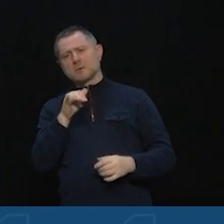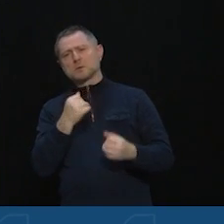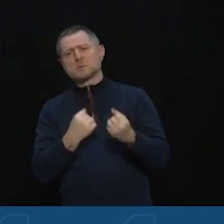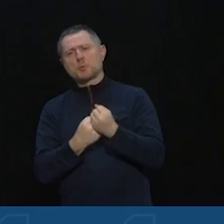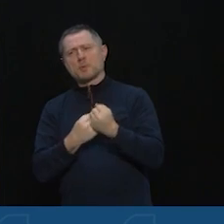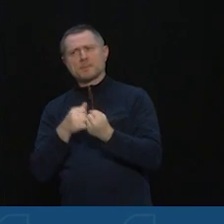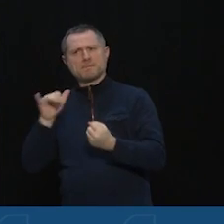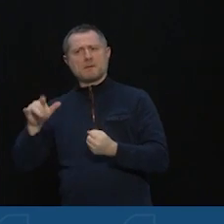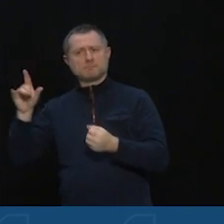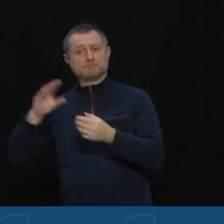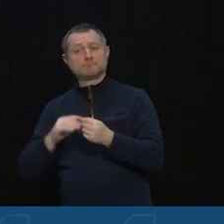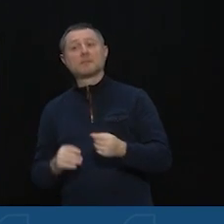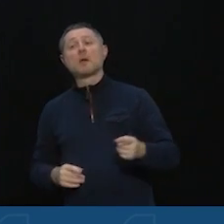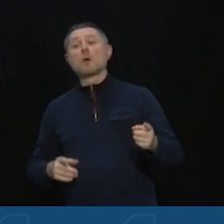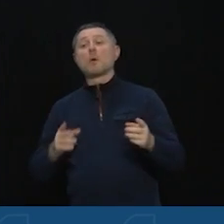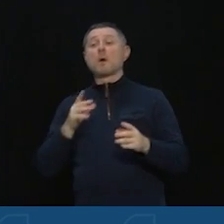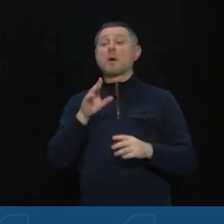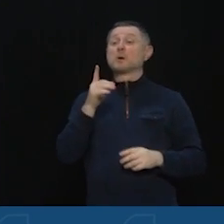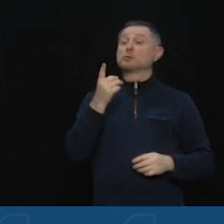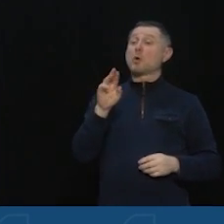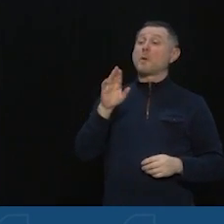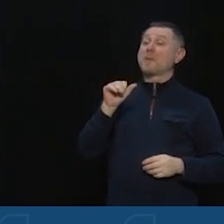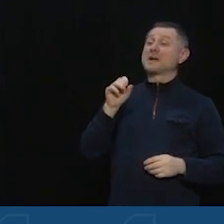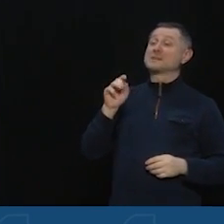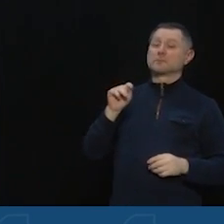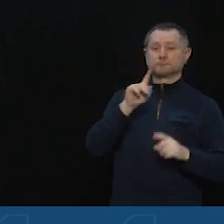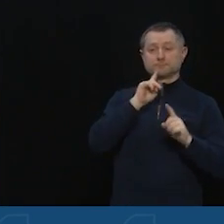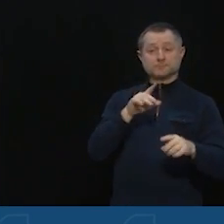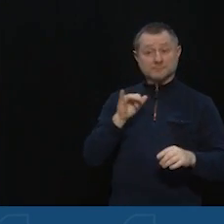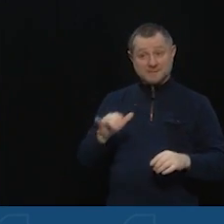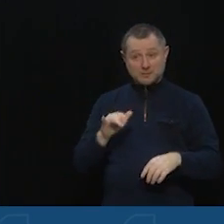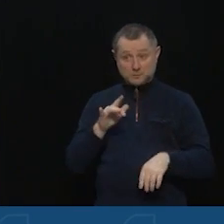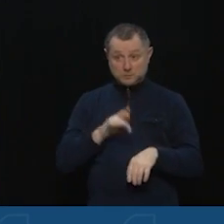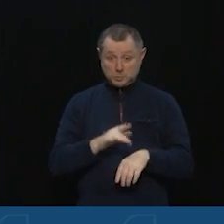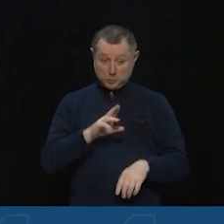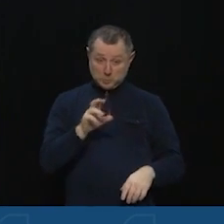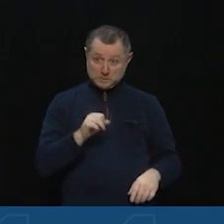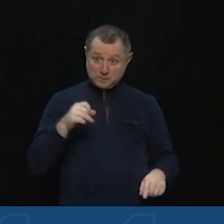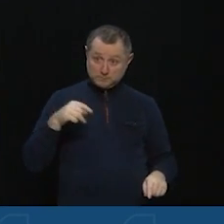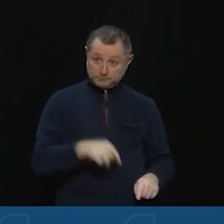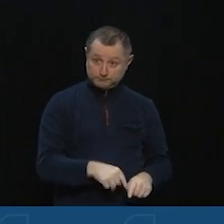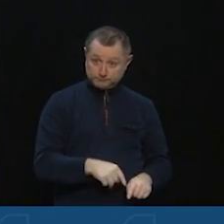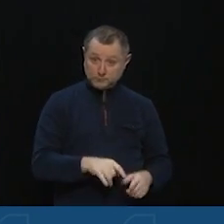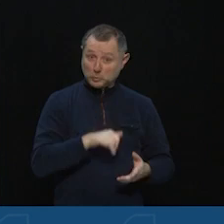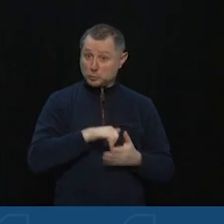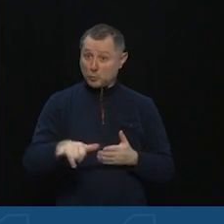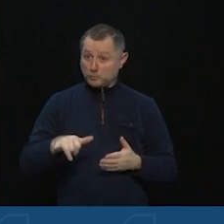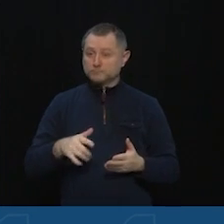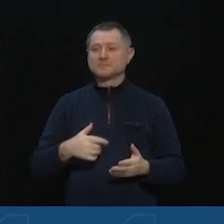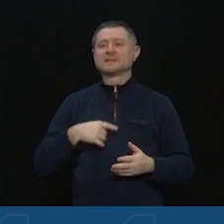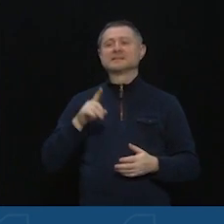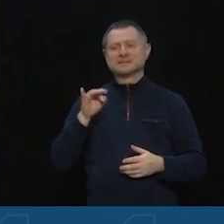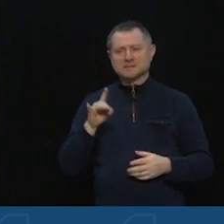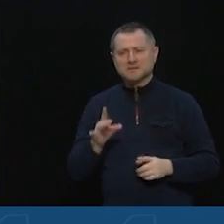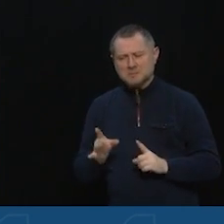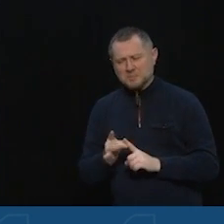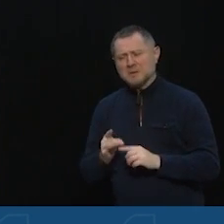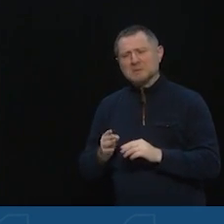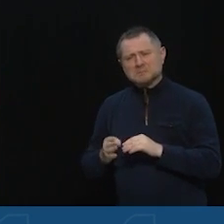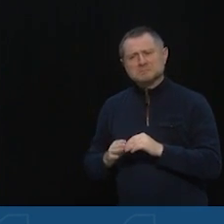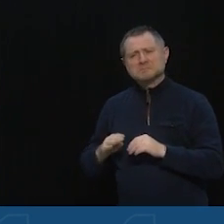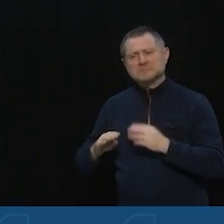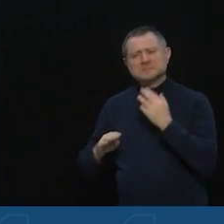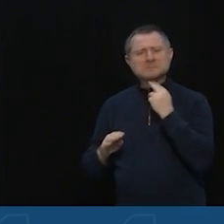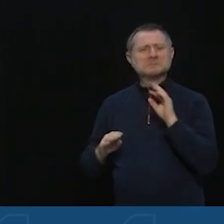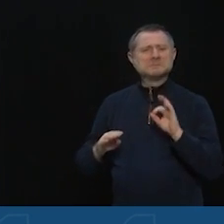the way in which BA2 has entered the United States and our state. So it's been creeping up, but it hasn't